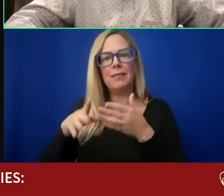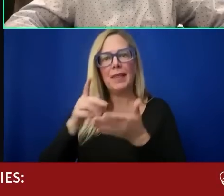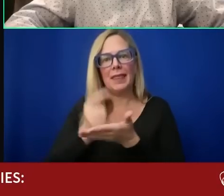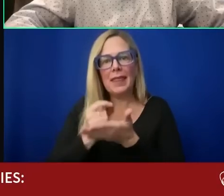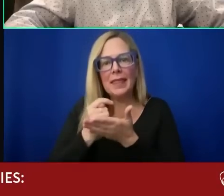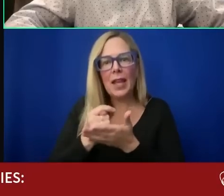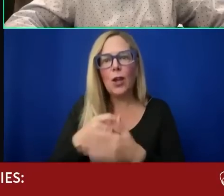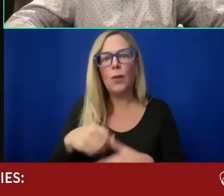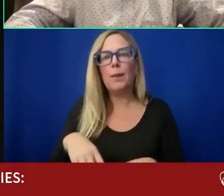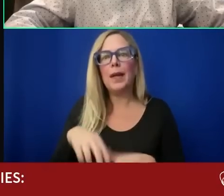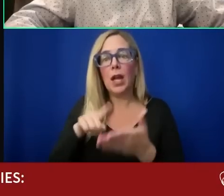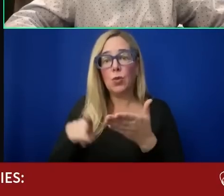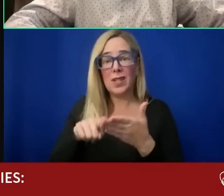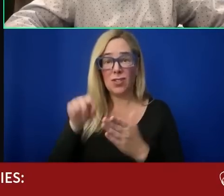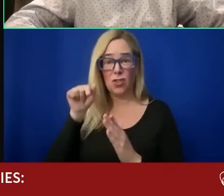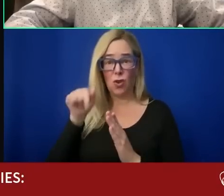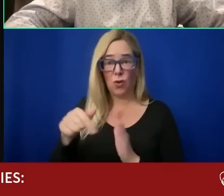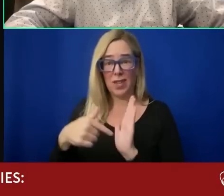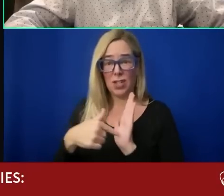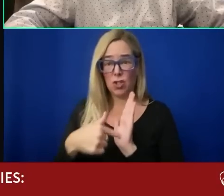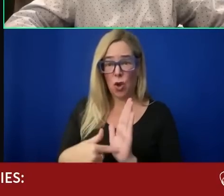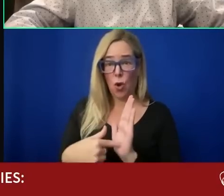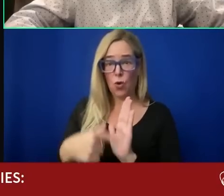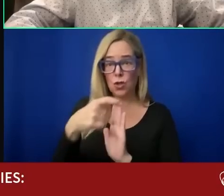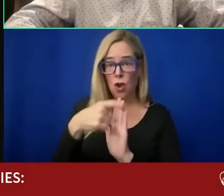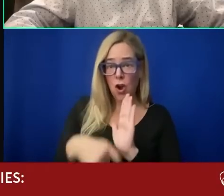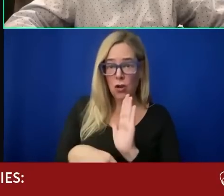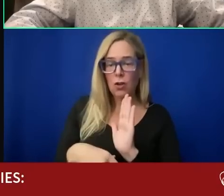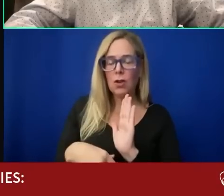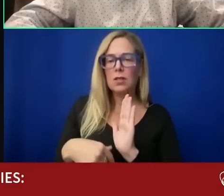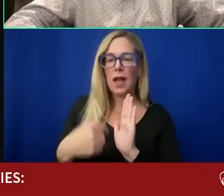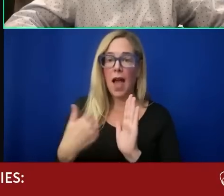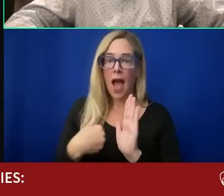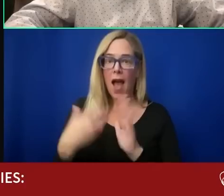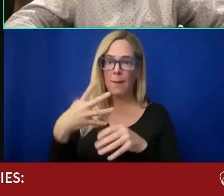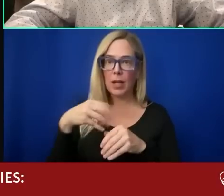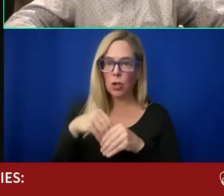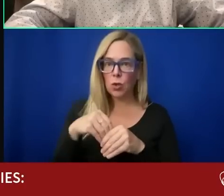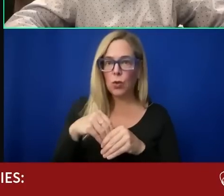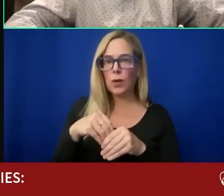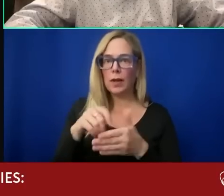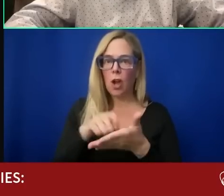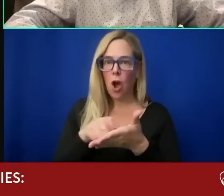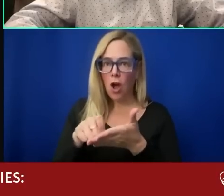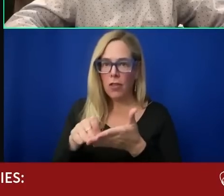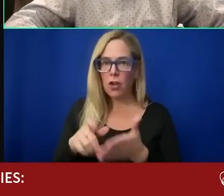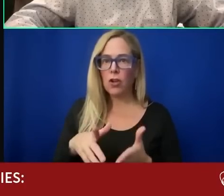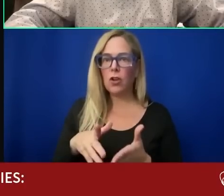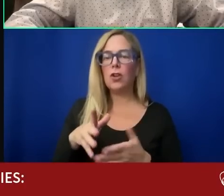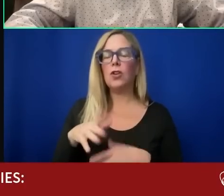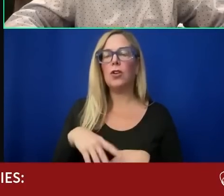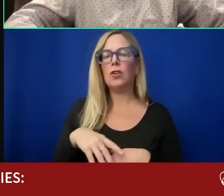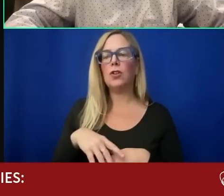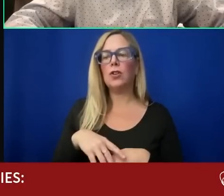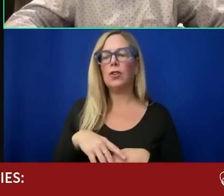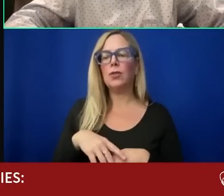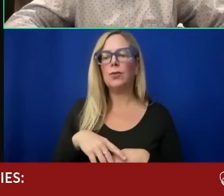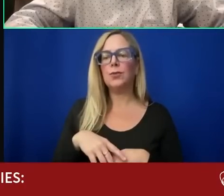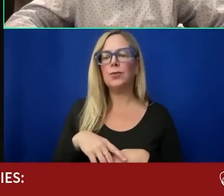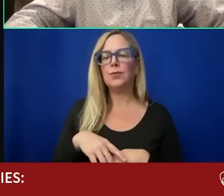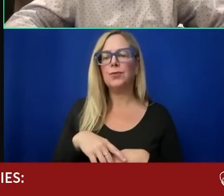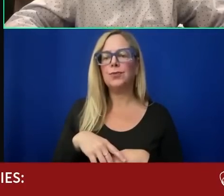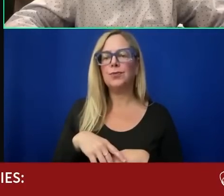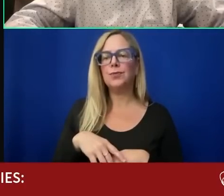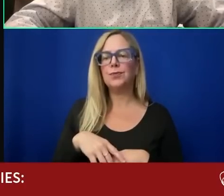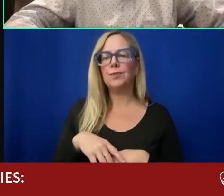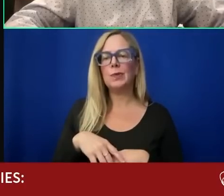articles that I have either been a lead author on or been included in authorship on. So at one